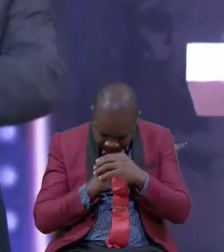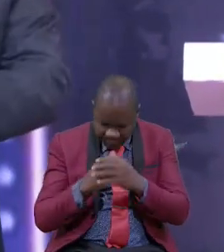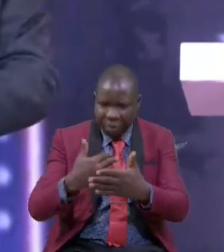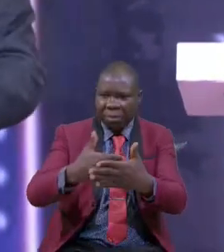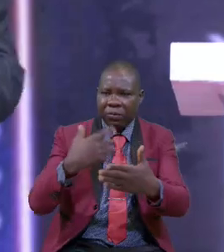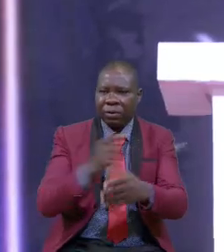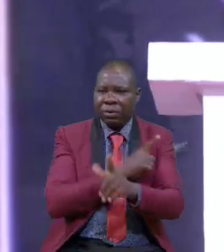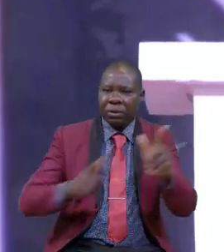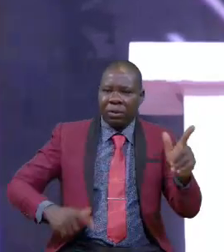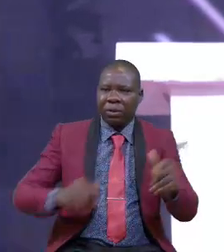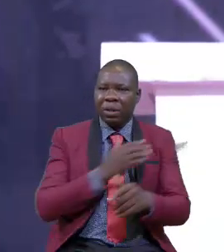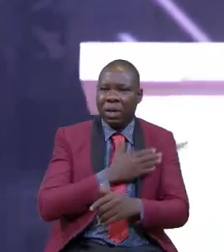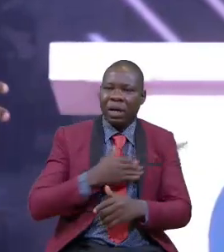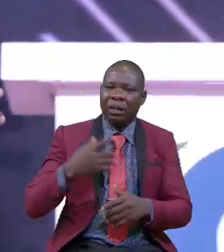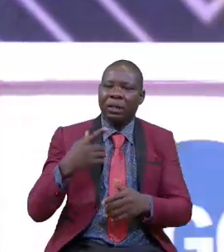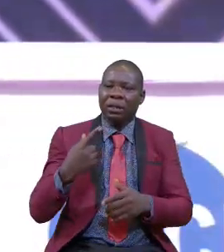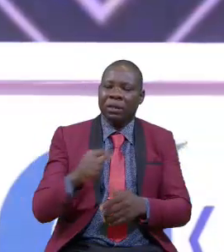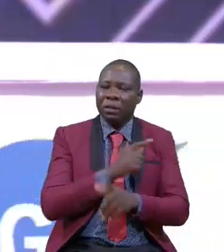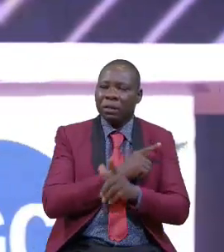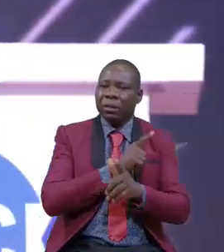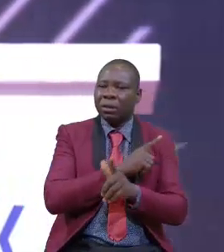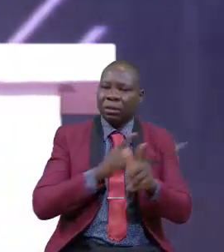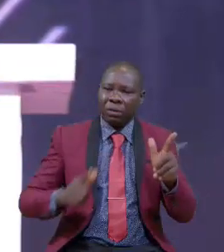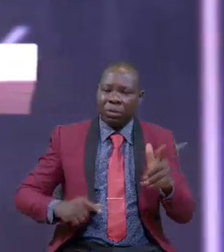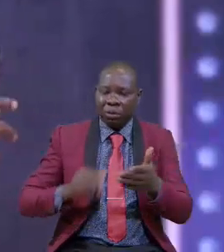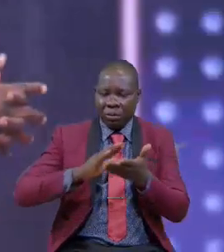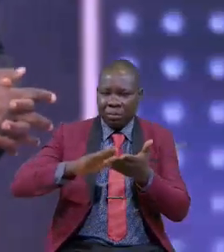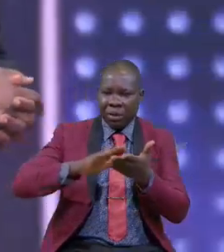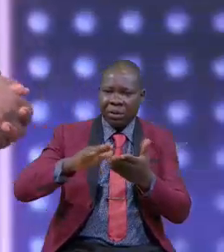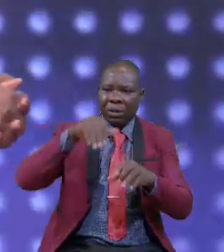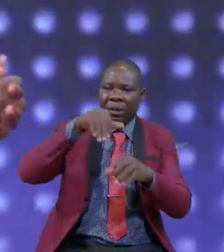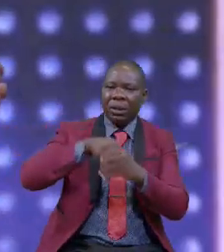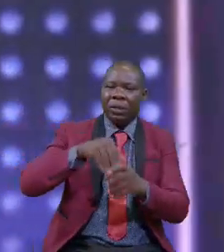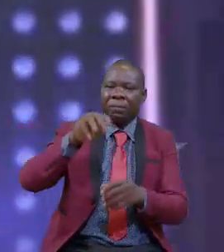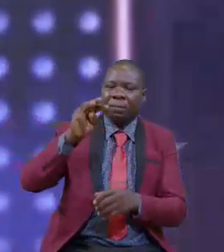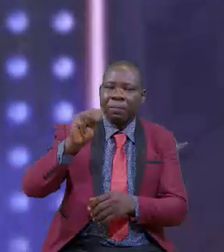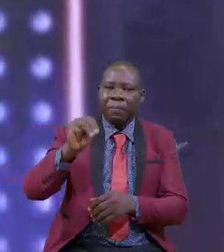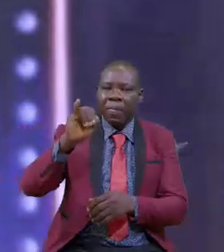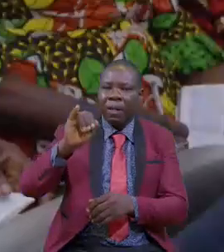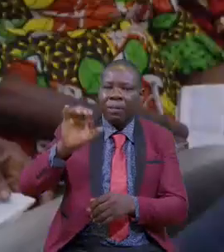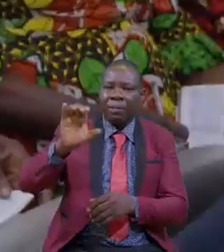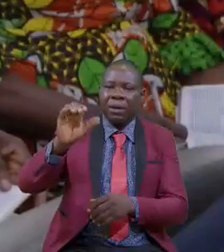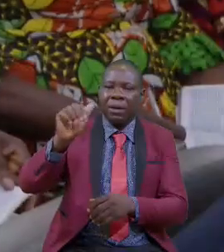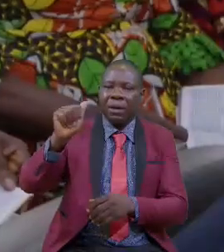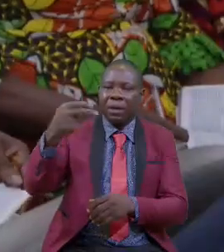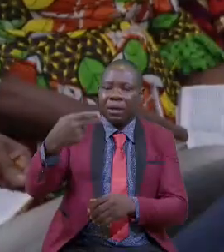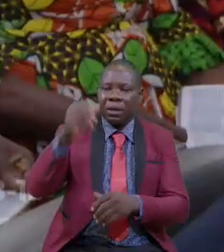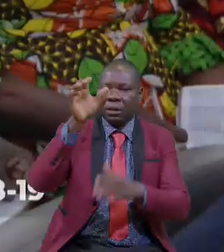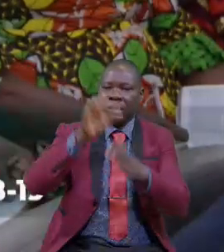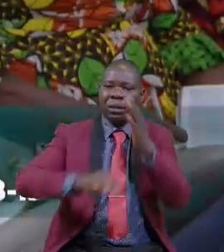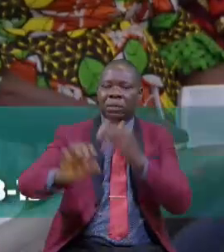pardons. In Micah chapter 7, I'm reading here from verse 18. Micah chapter